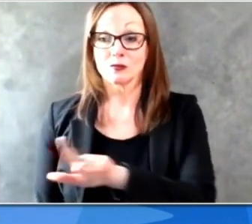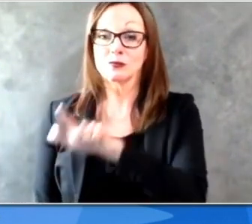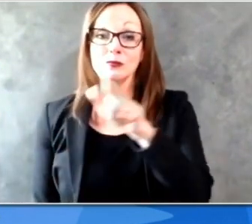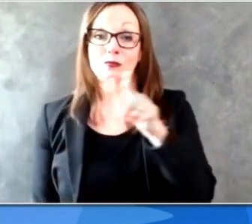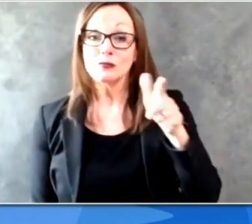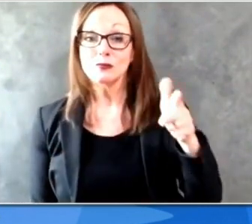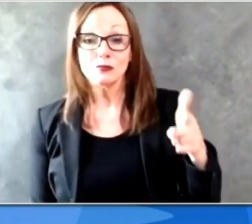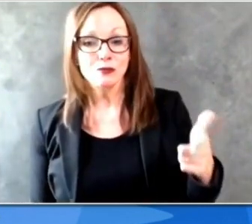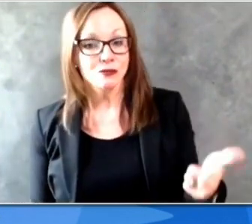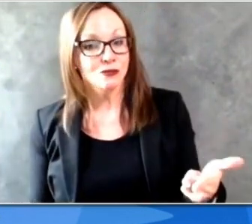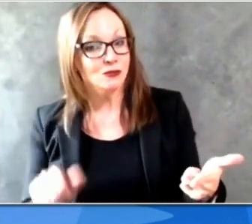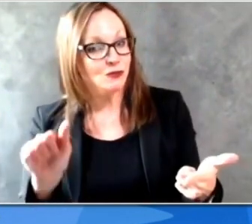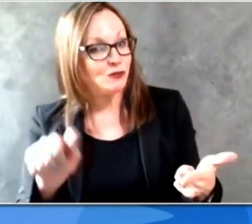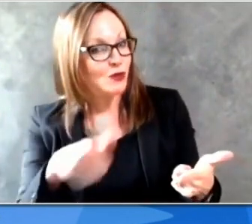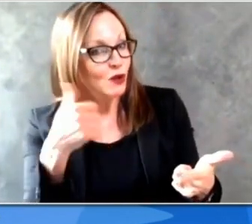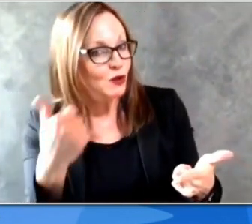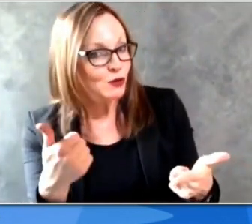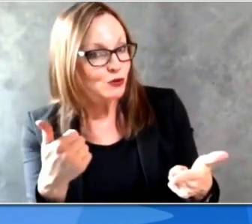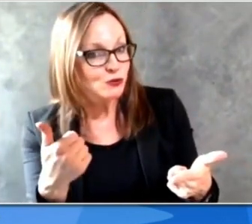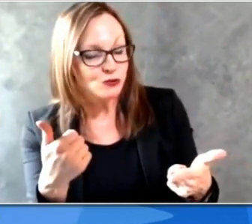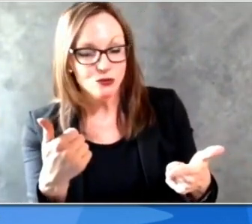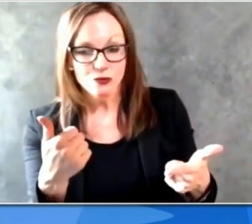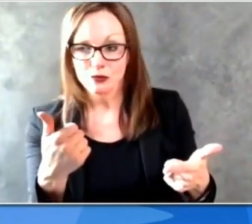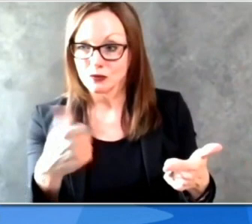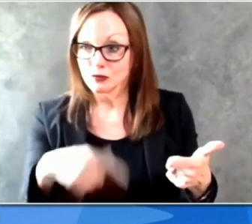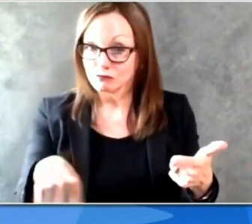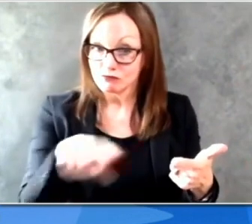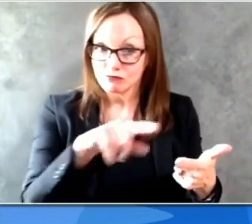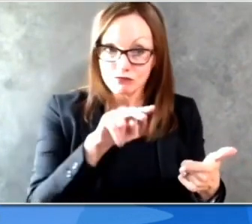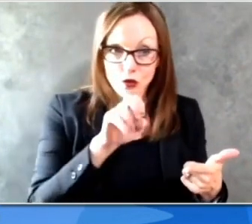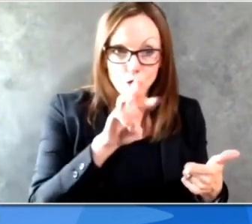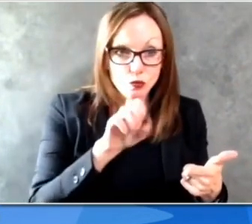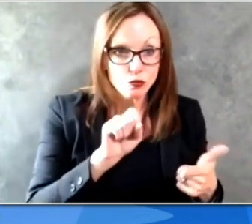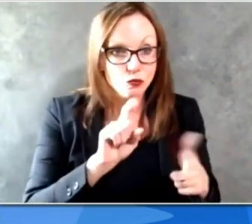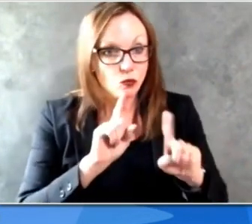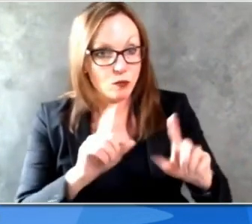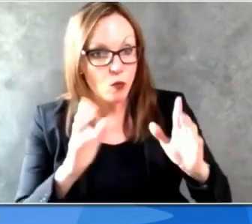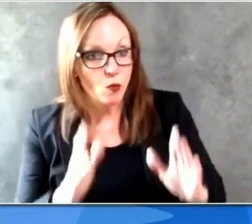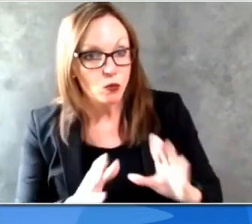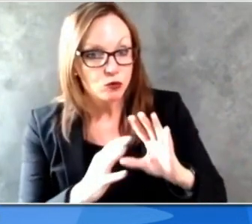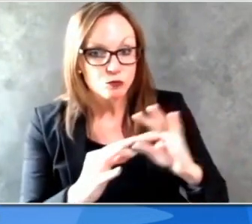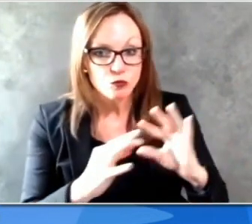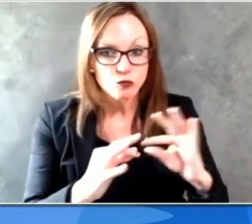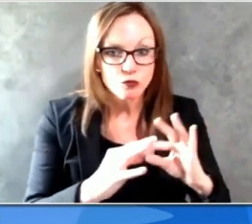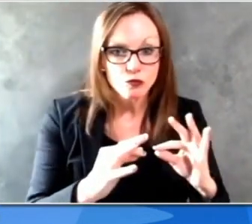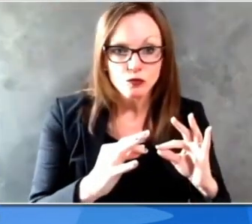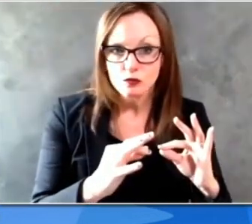Moving on then to Stephanie Hoff from WisPolitics. Stephanie?